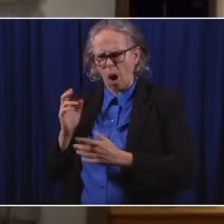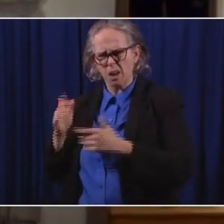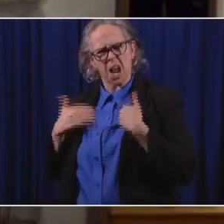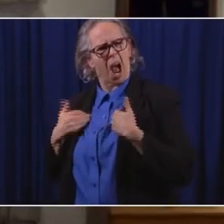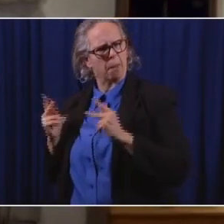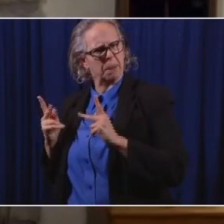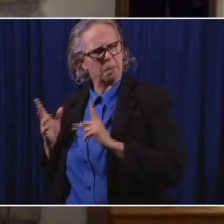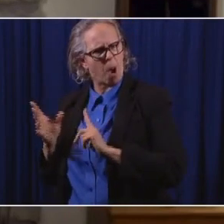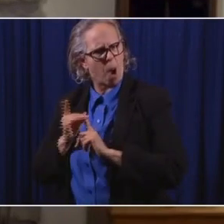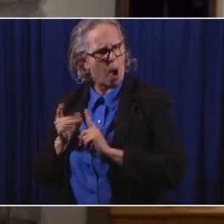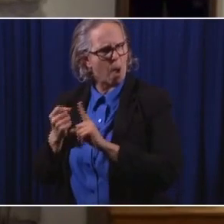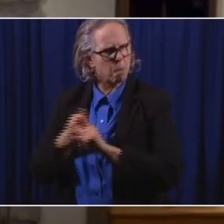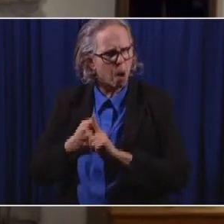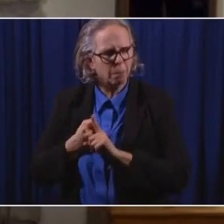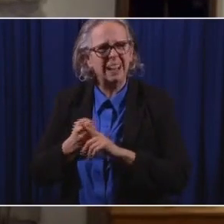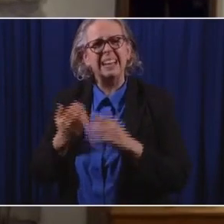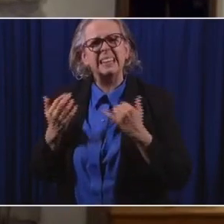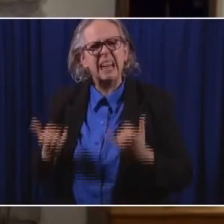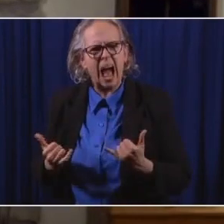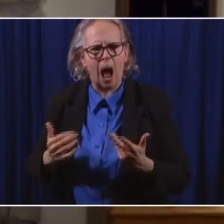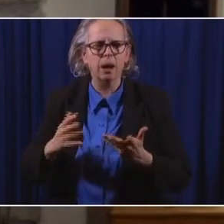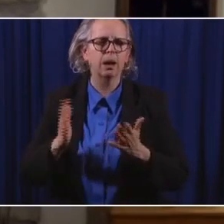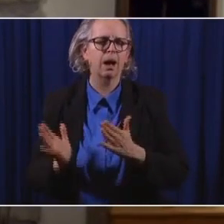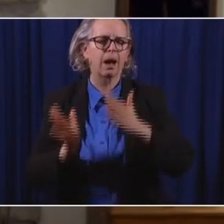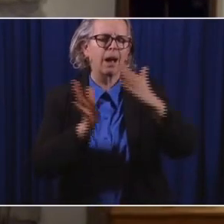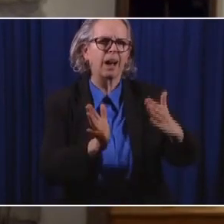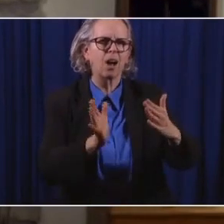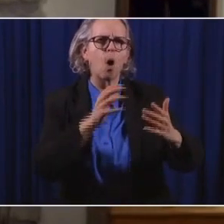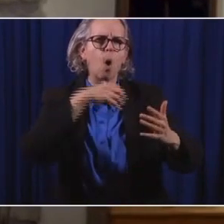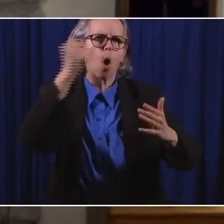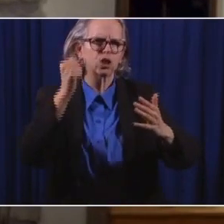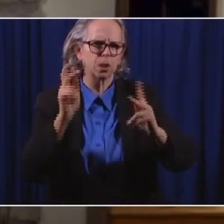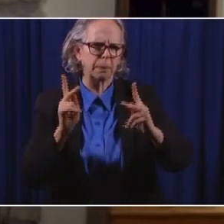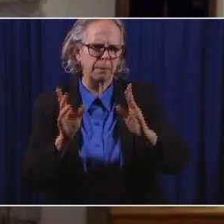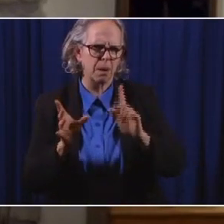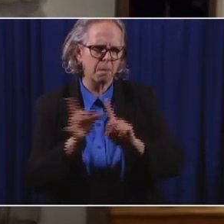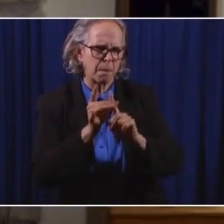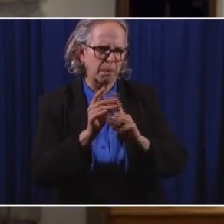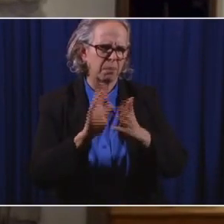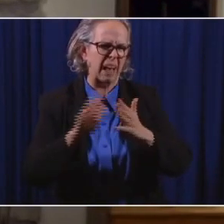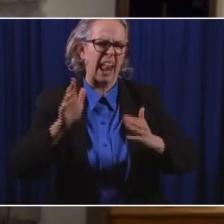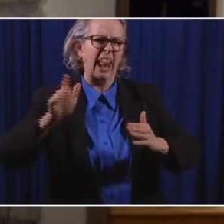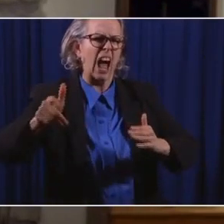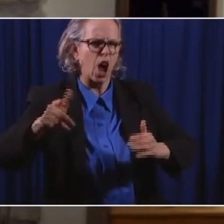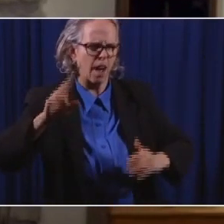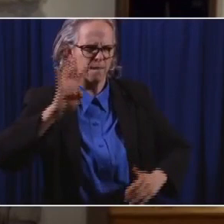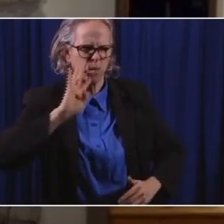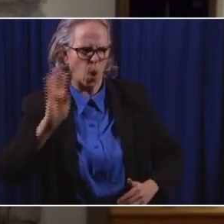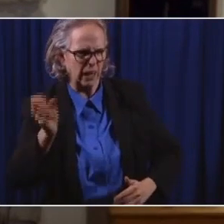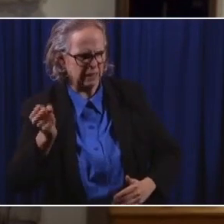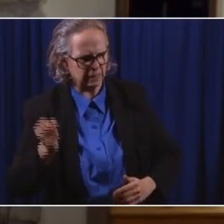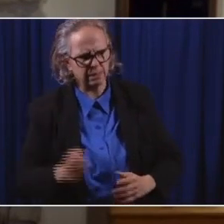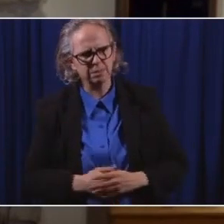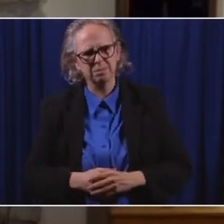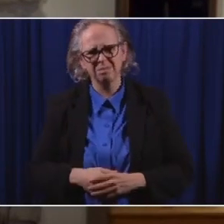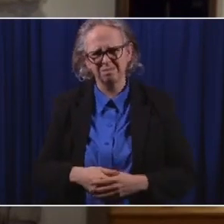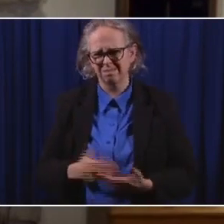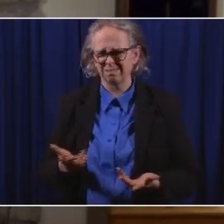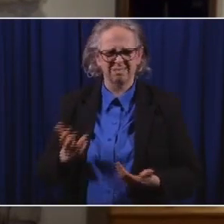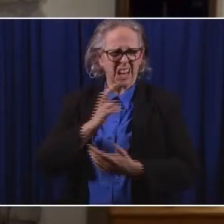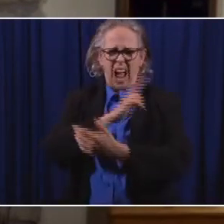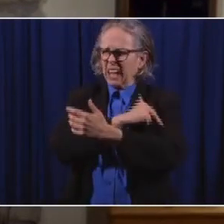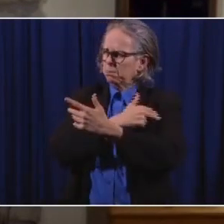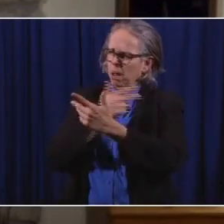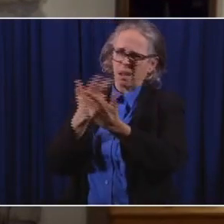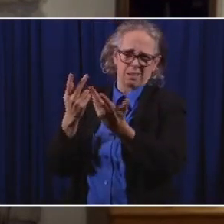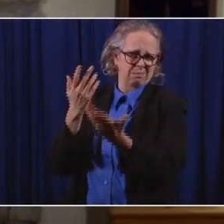In Cuyahoga and Hamilton counties, cases continue to rise steadily and hospitalizations remain elevated. Clark County local health department